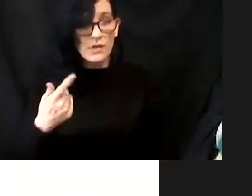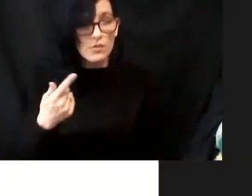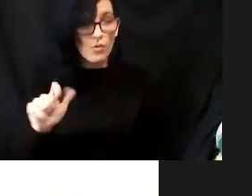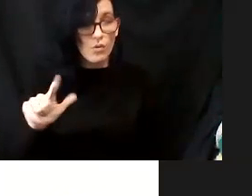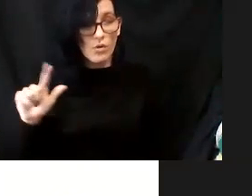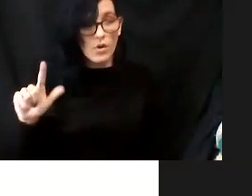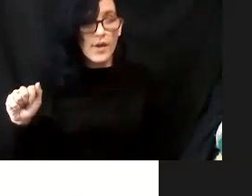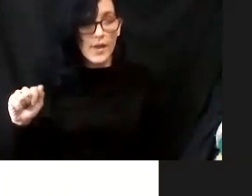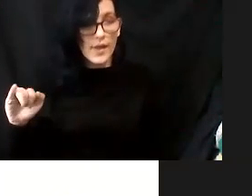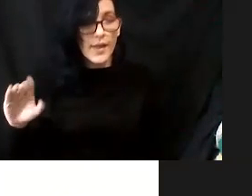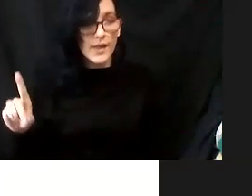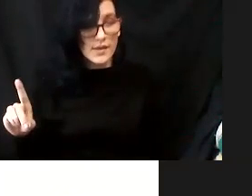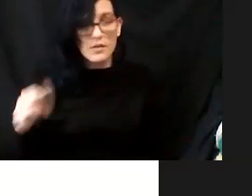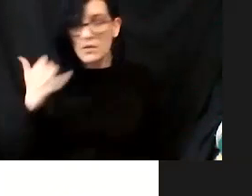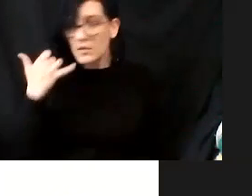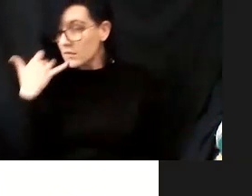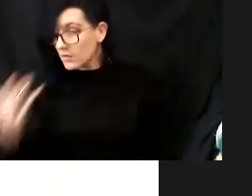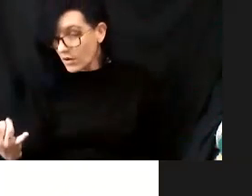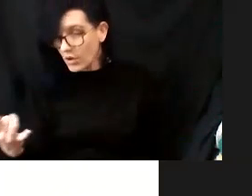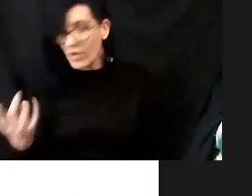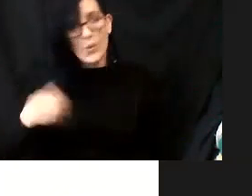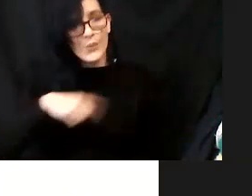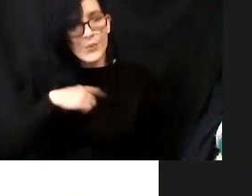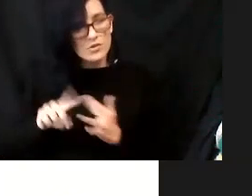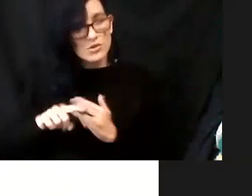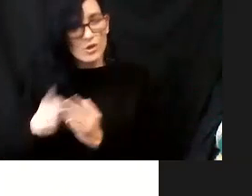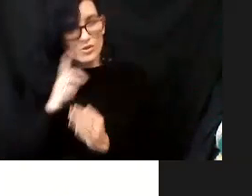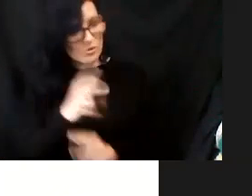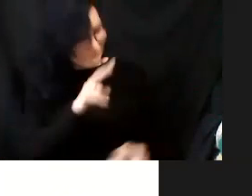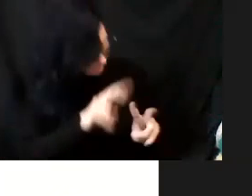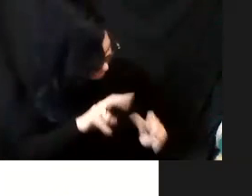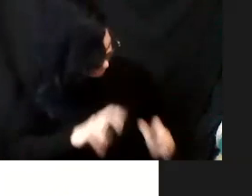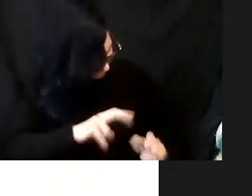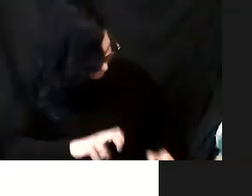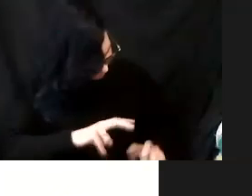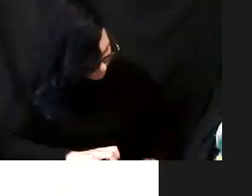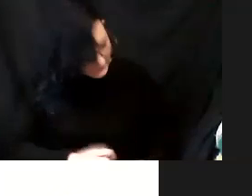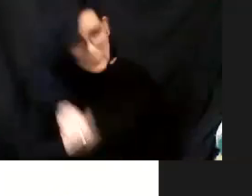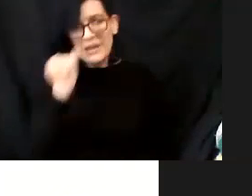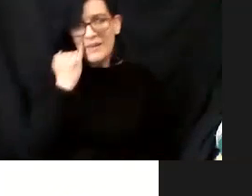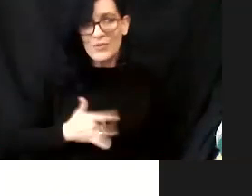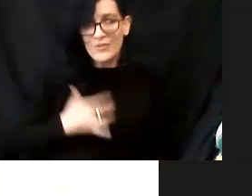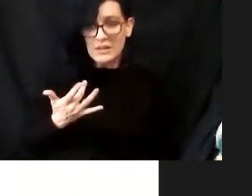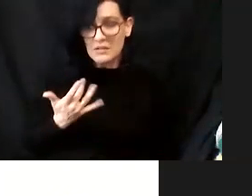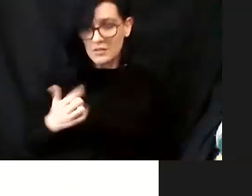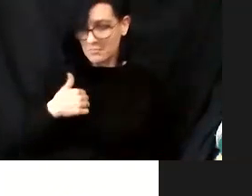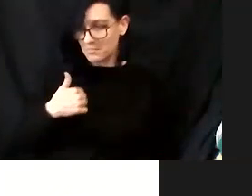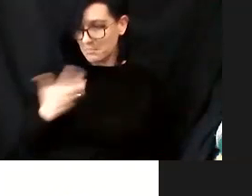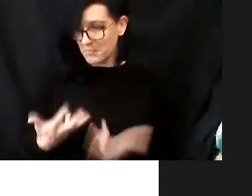are having and seeing if we can help. So I'd encourage you to call if you think you might fall into any of these categories.